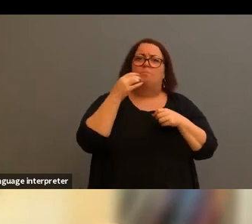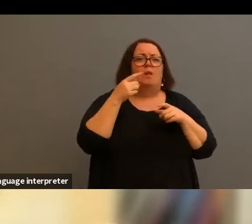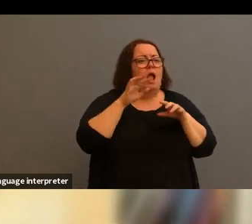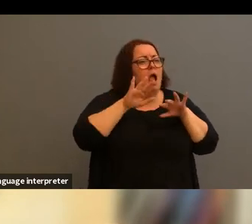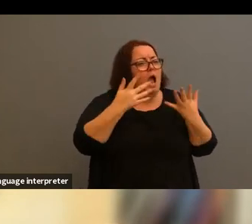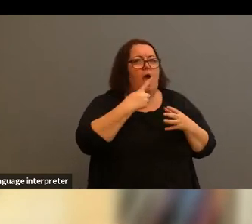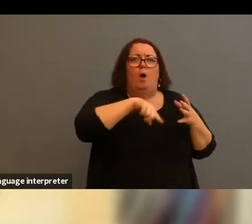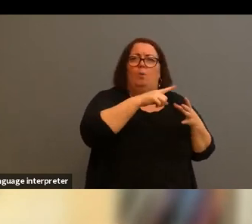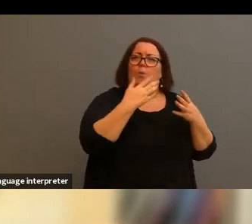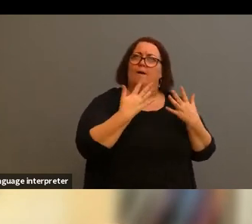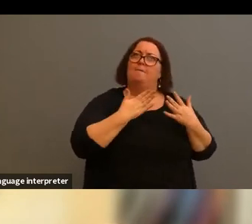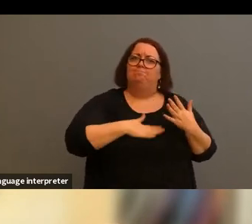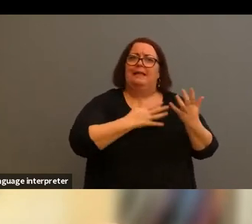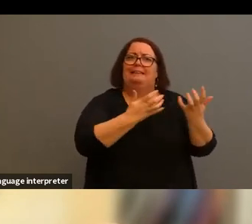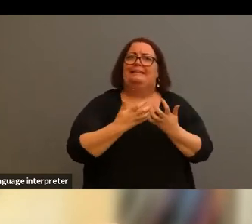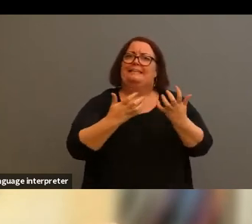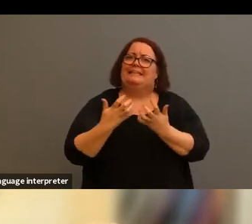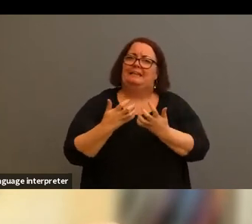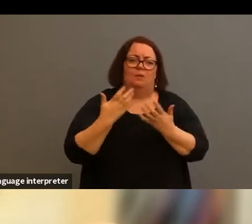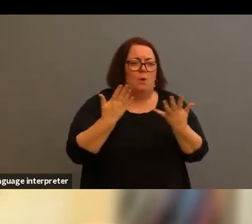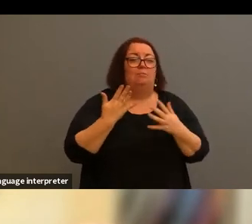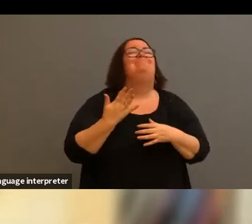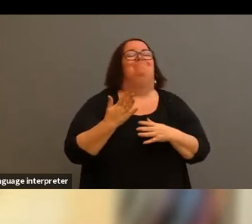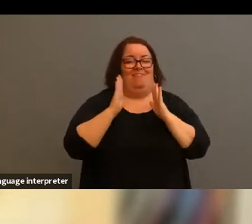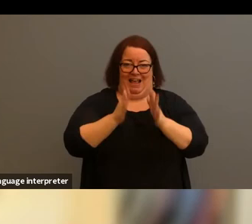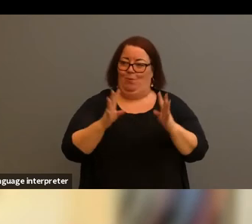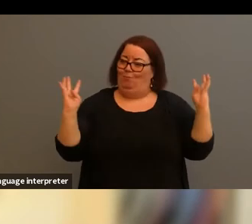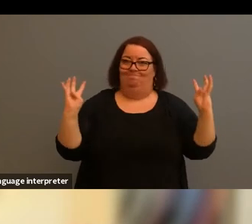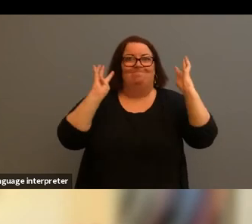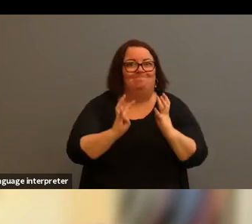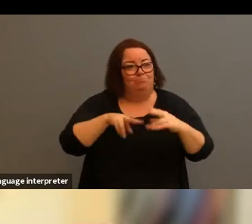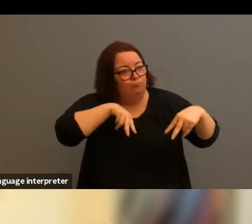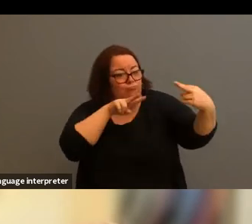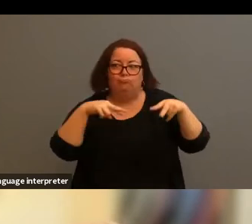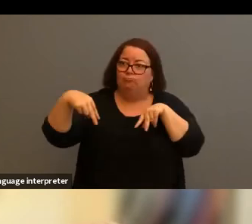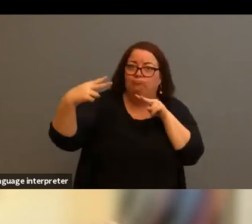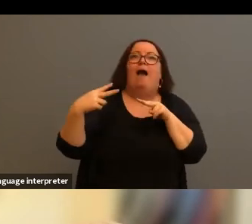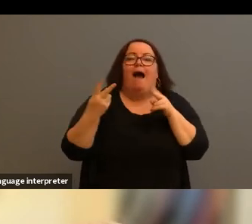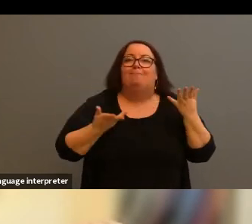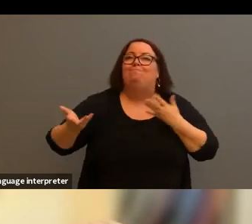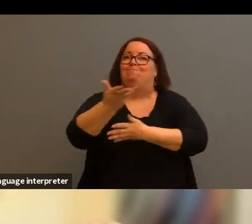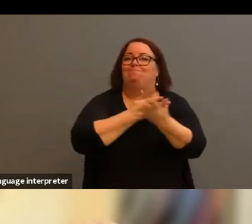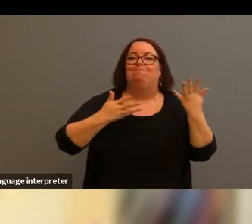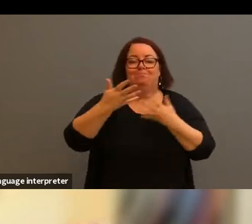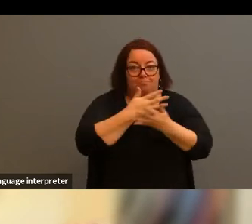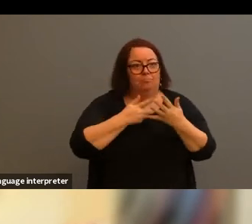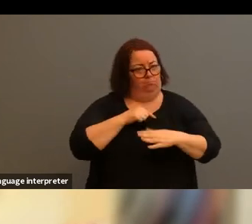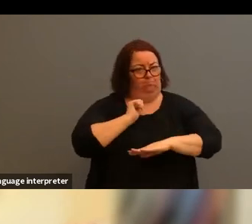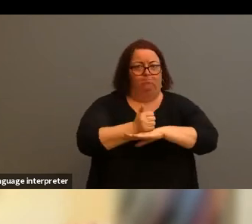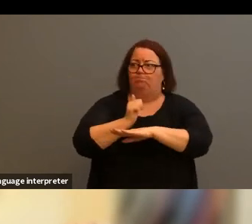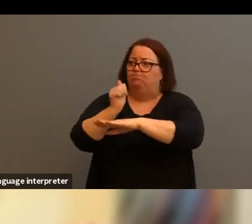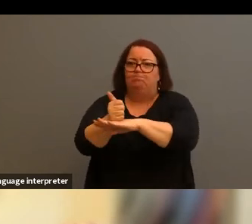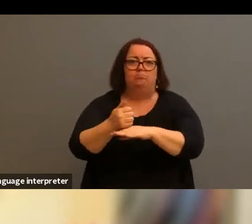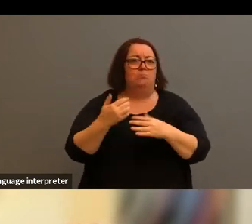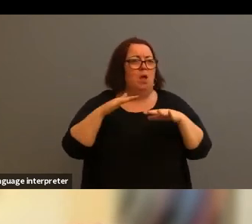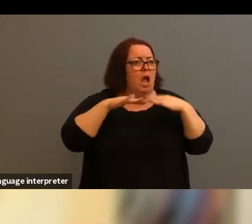for collaboration, but also I would say co-creation as a key